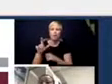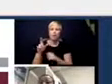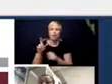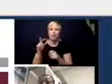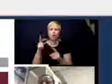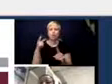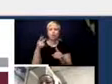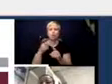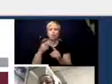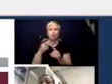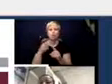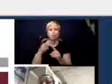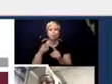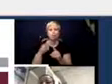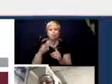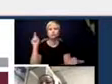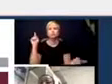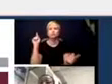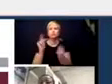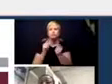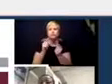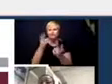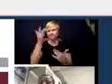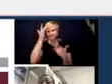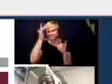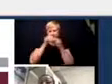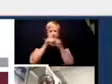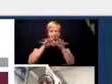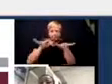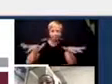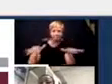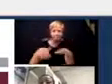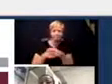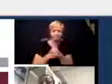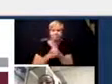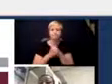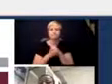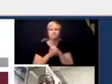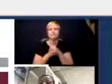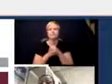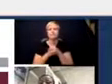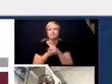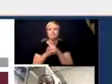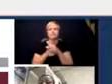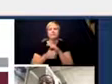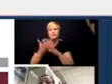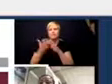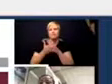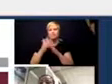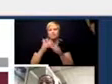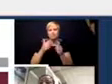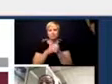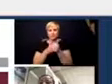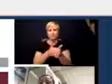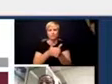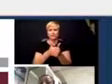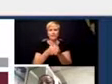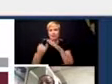decrease transmission of infection. Efficient tracing and isolation of contacts will reduce the infection rate to less than one.